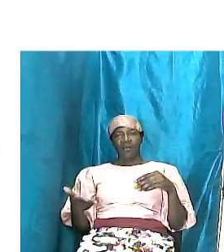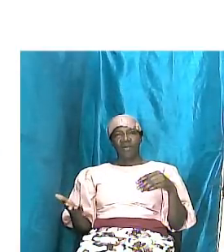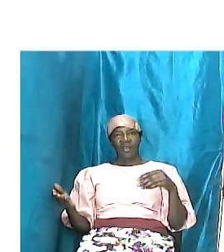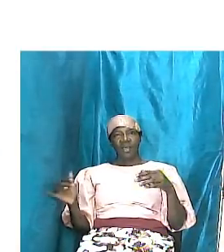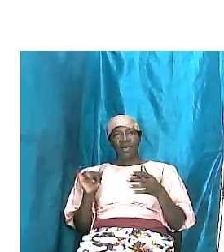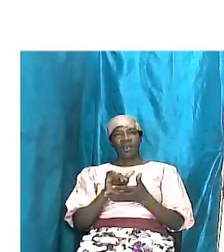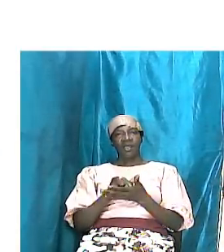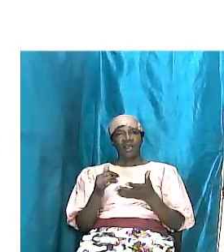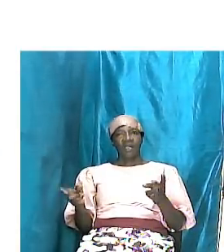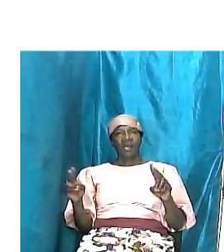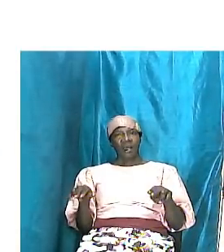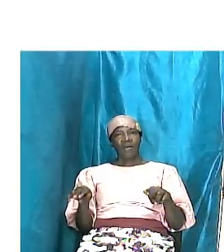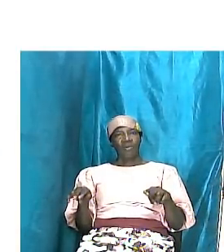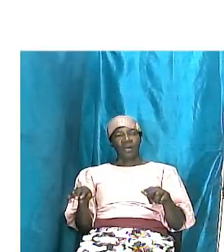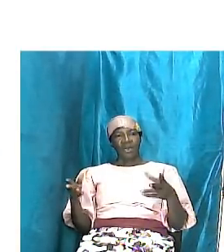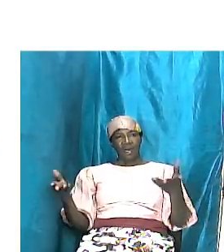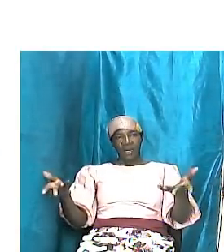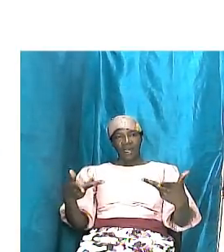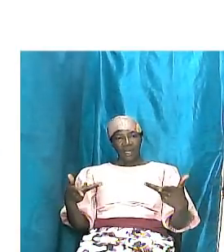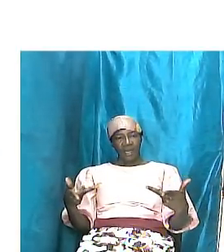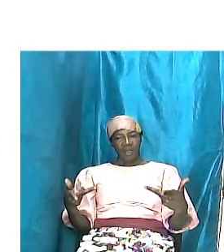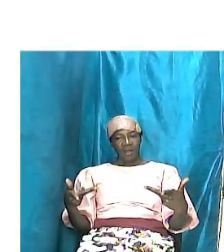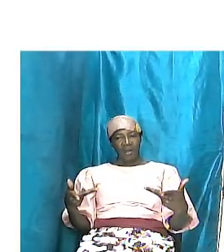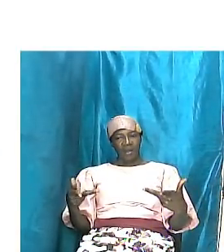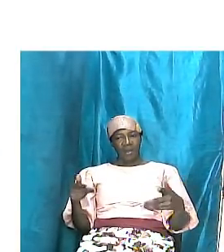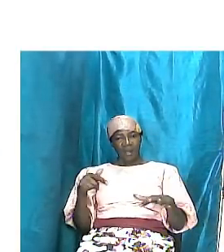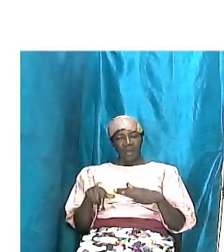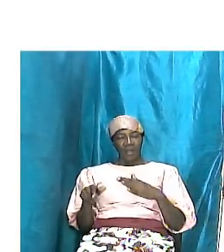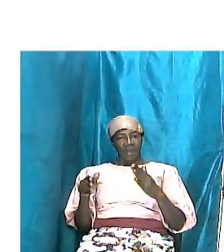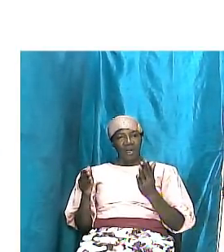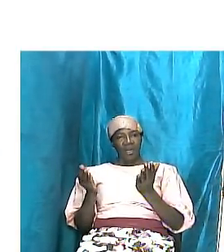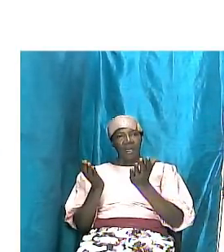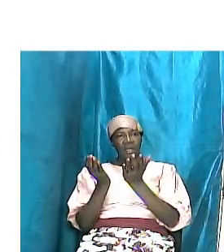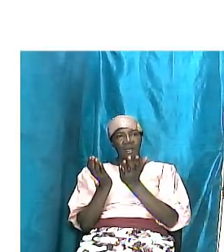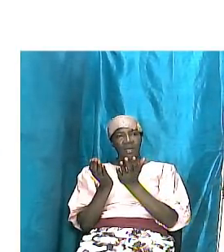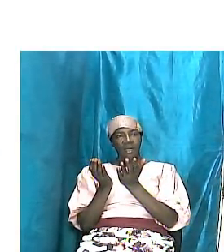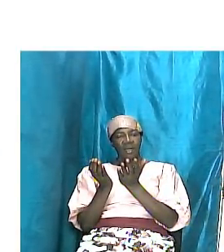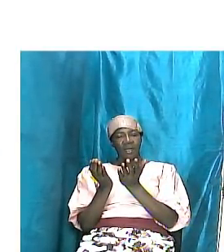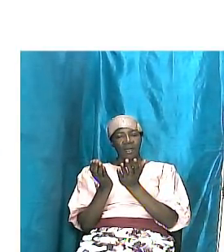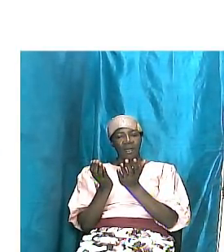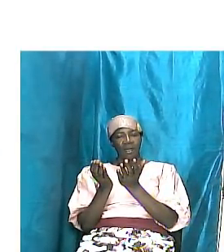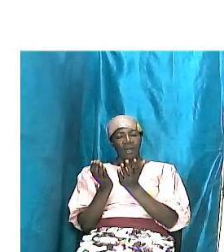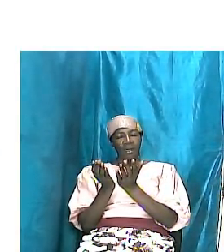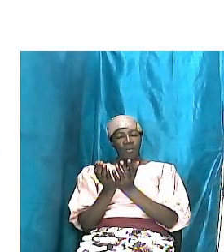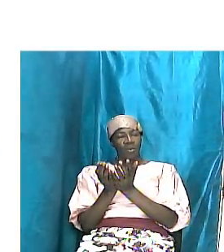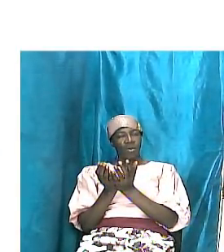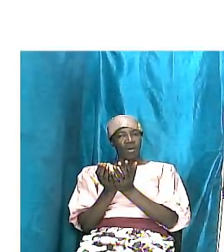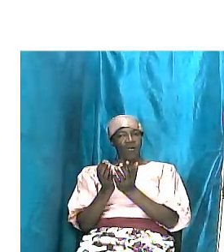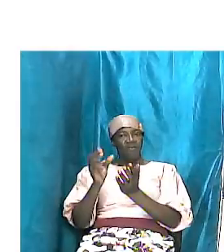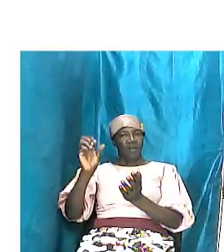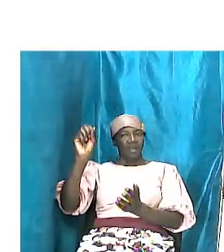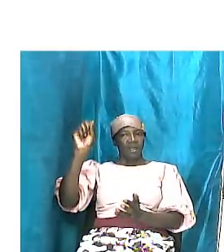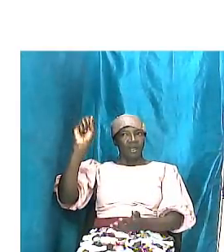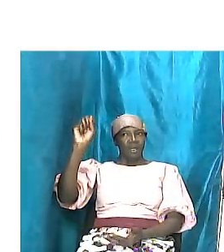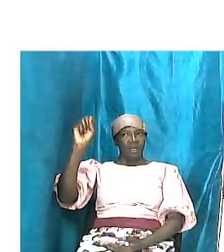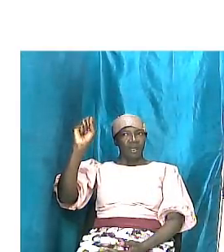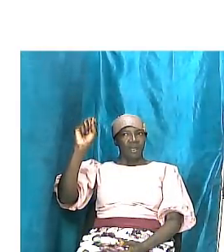that is happening right here in the book of St. Matthew also, right?